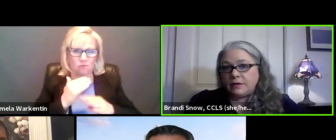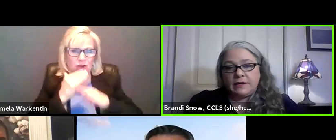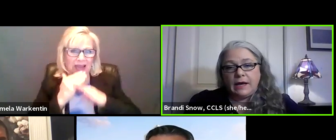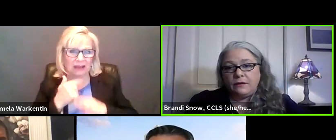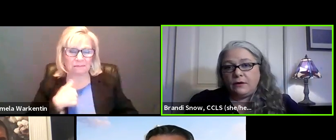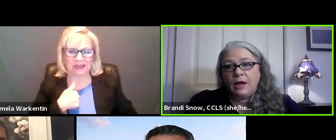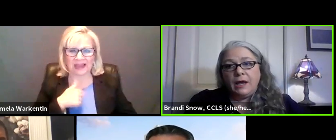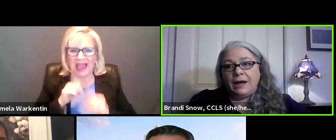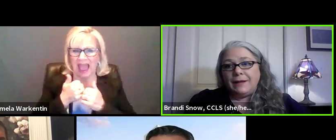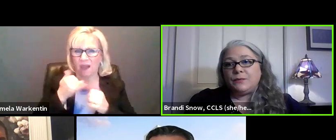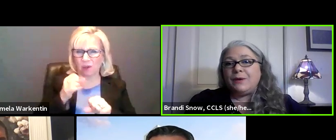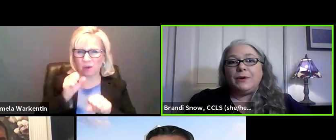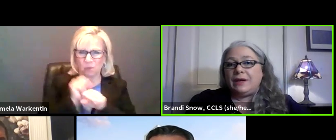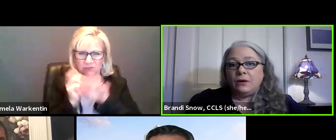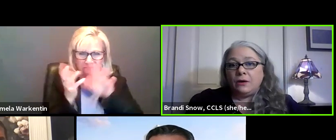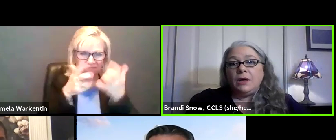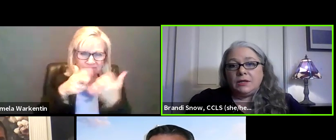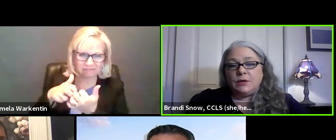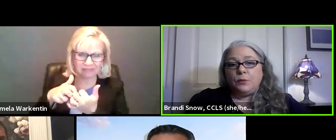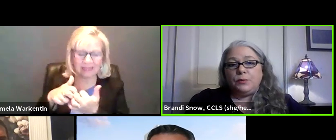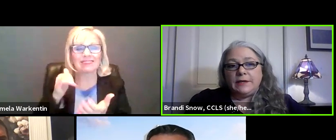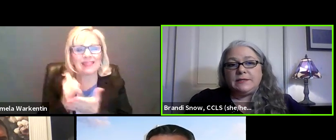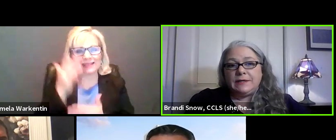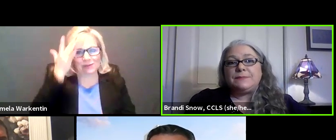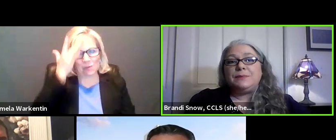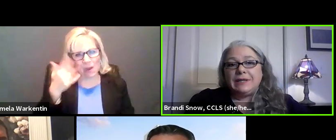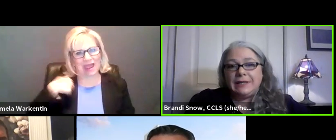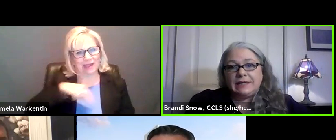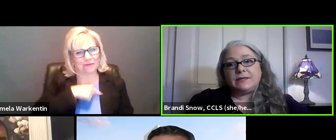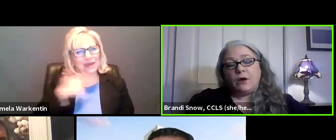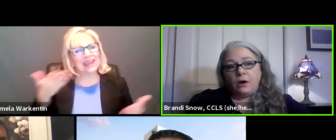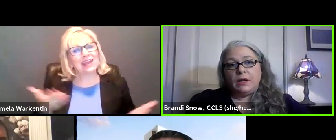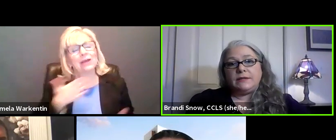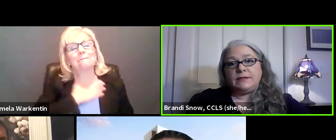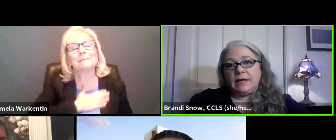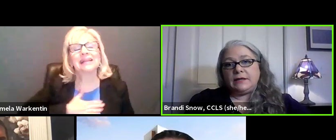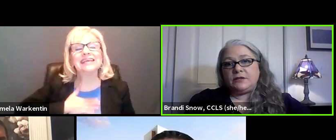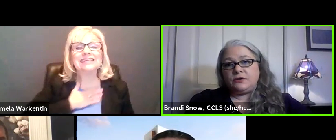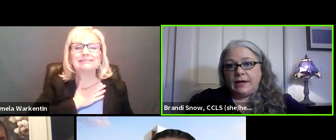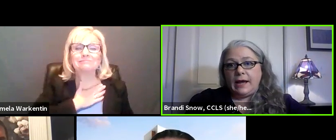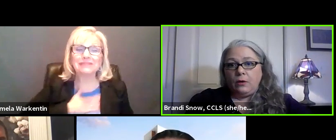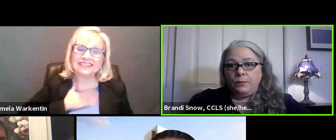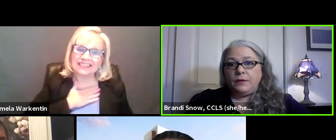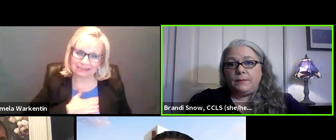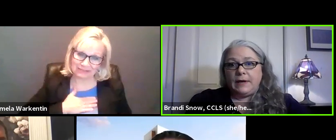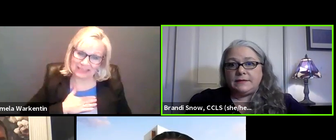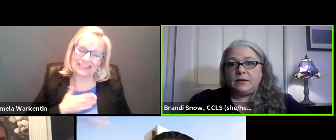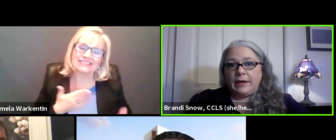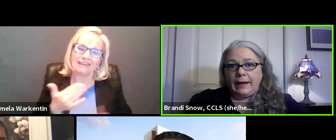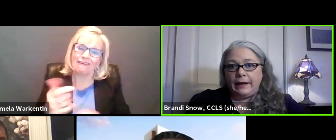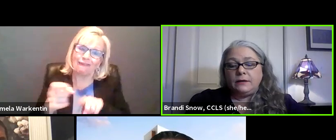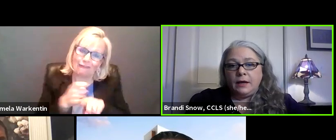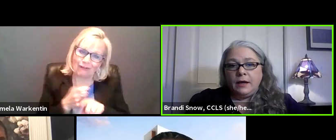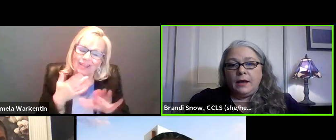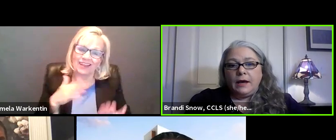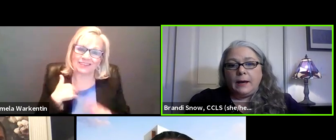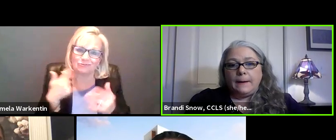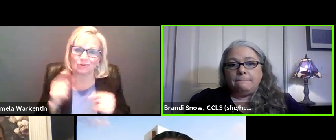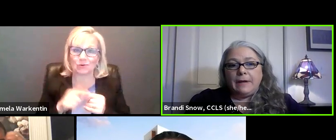how they work together. And that's why we're here. So please, please, please call us and let us try to help the best that we